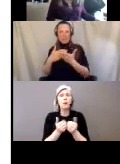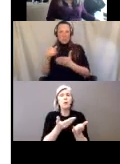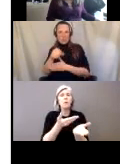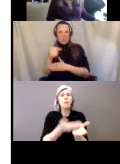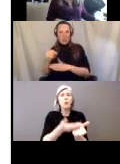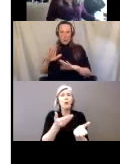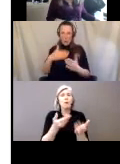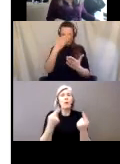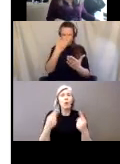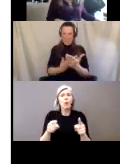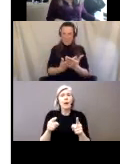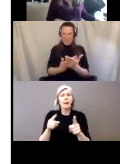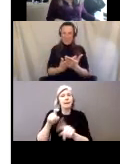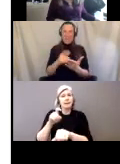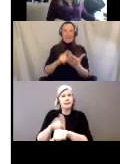Okay.